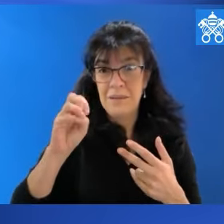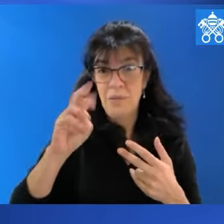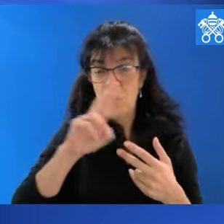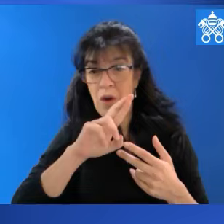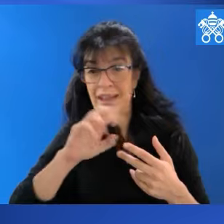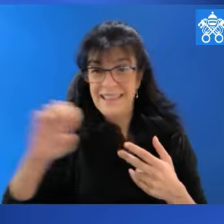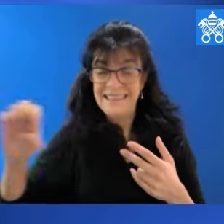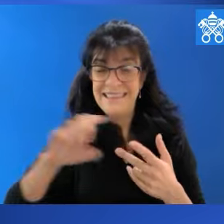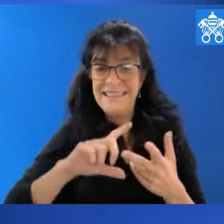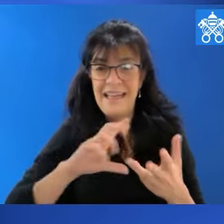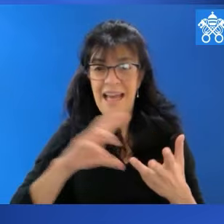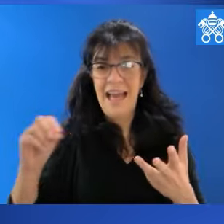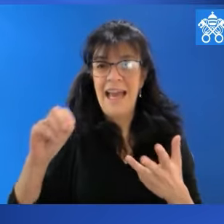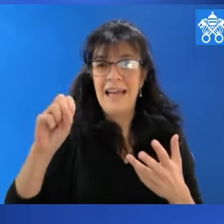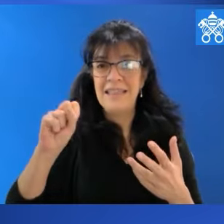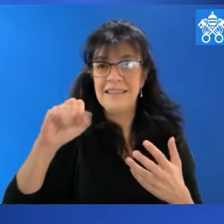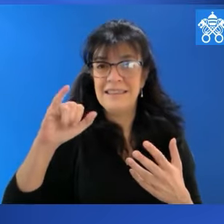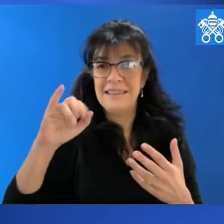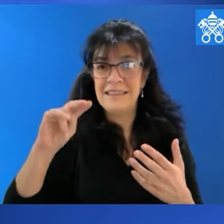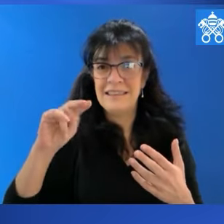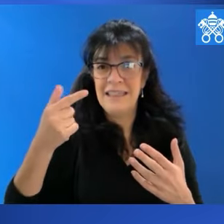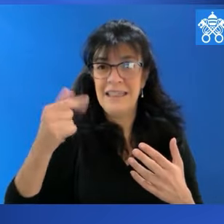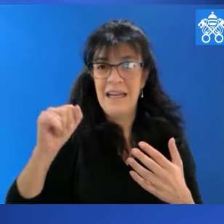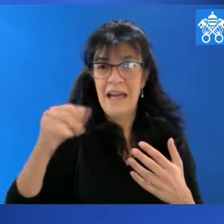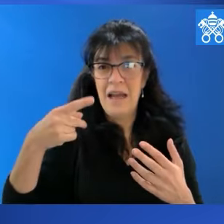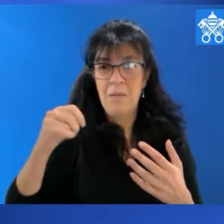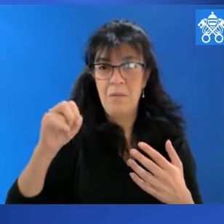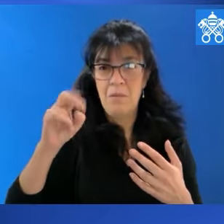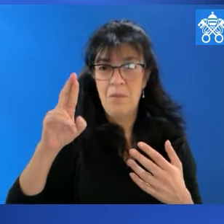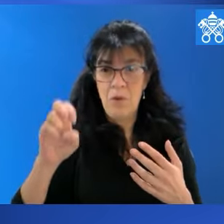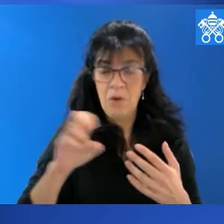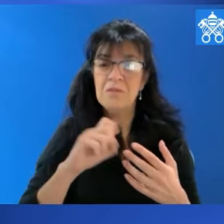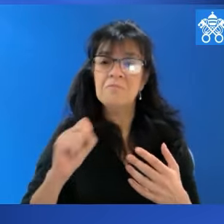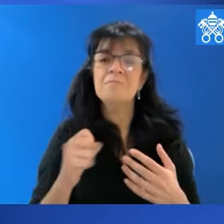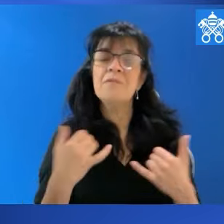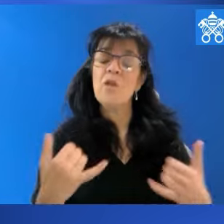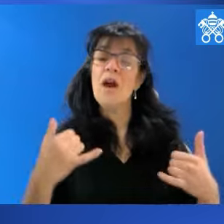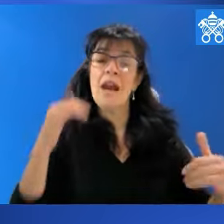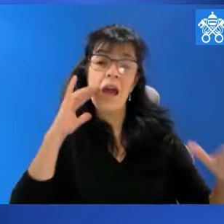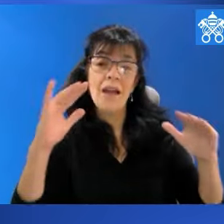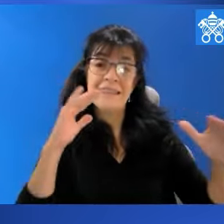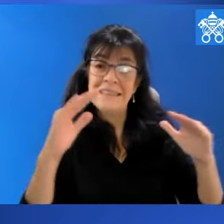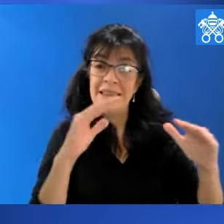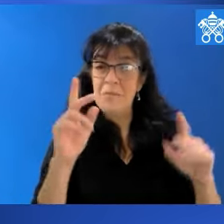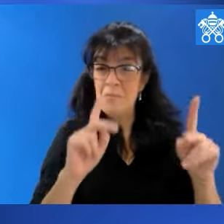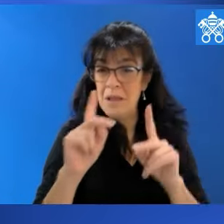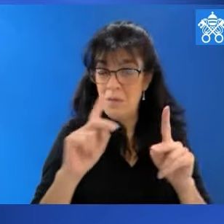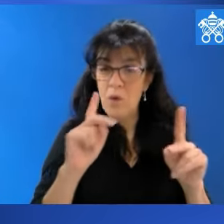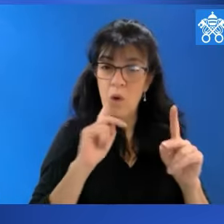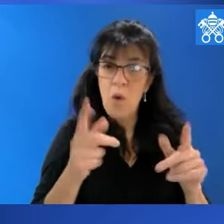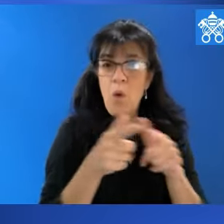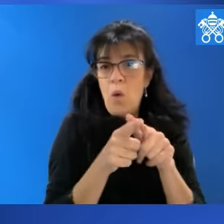the people that will be reading the summaries and making the translations in the various languages. Most of them